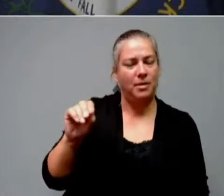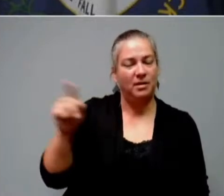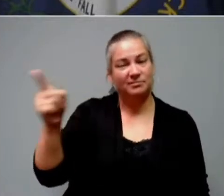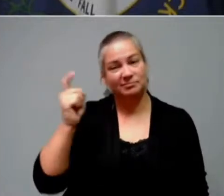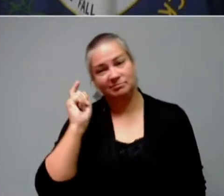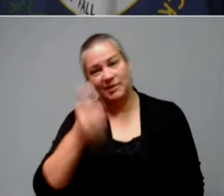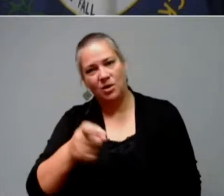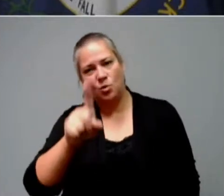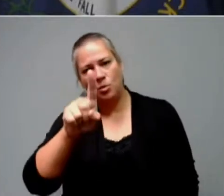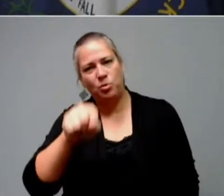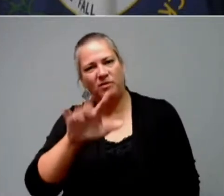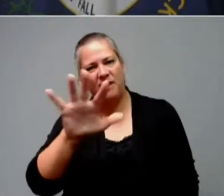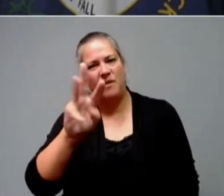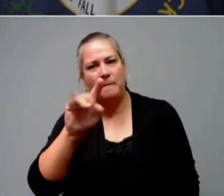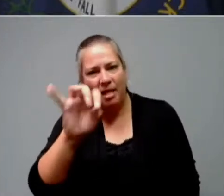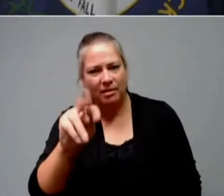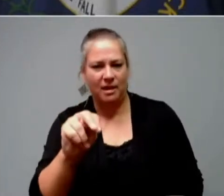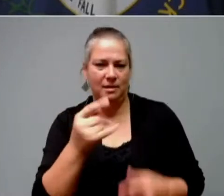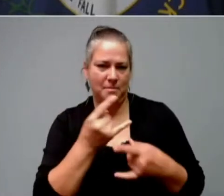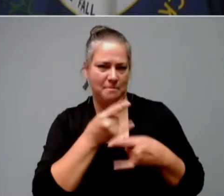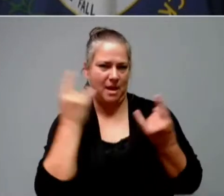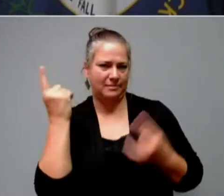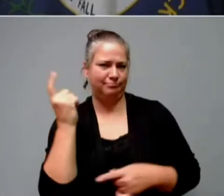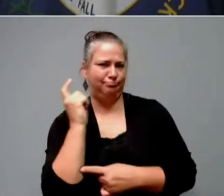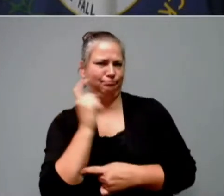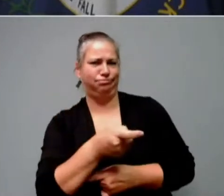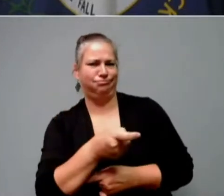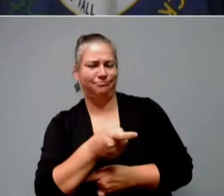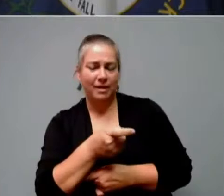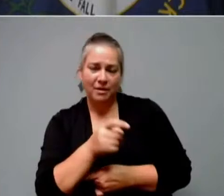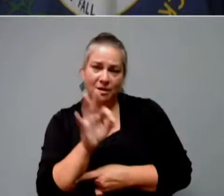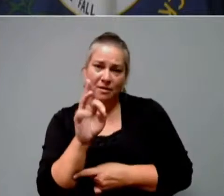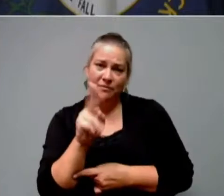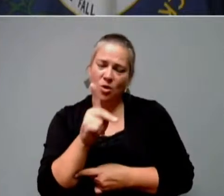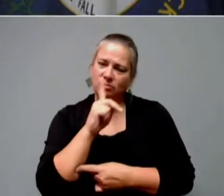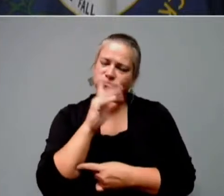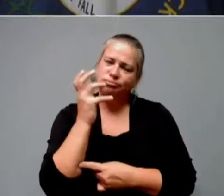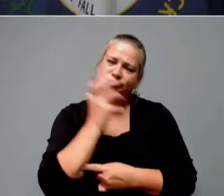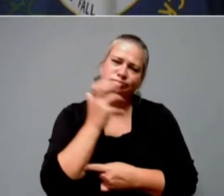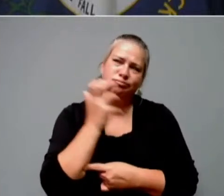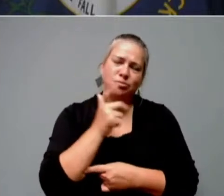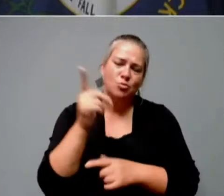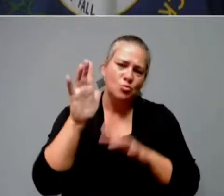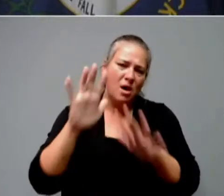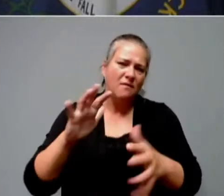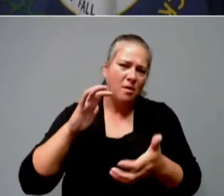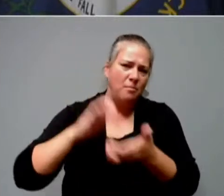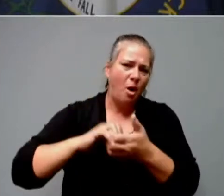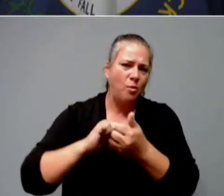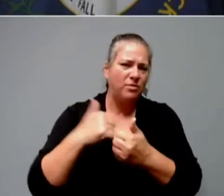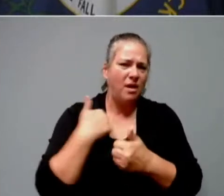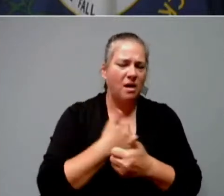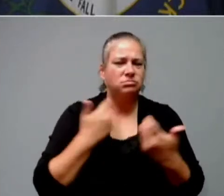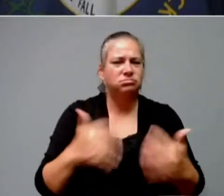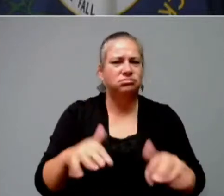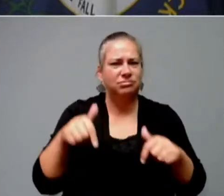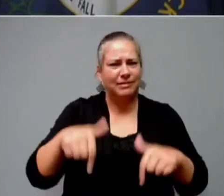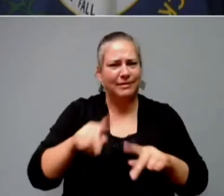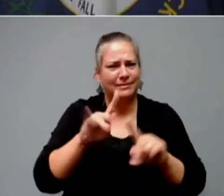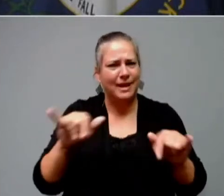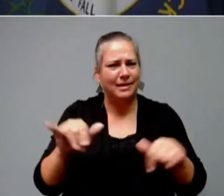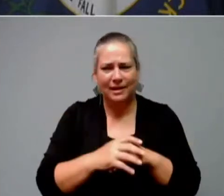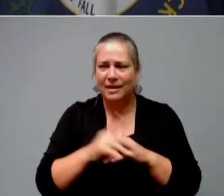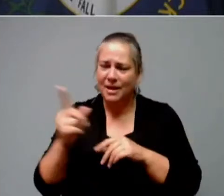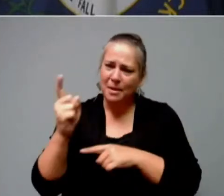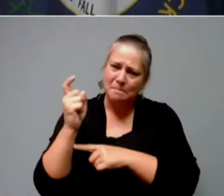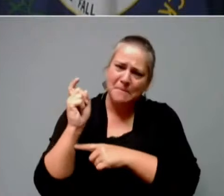masks. Ford is an incredible employer and partner here in the Commonwealth, and also supplied 2 million masks to the state's